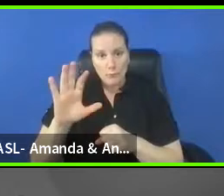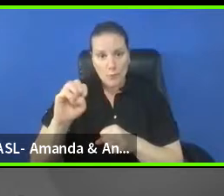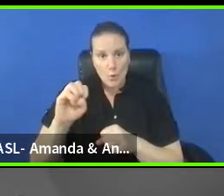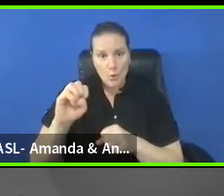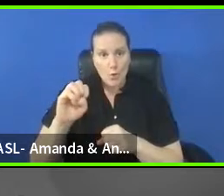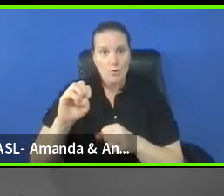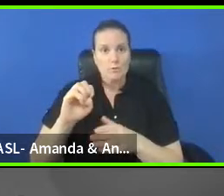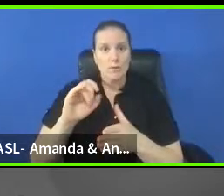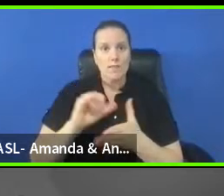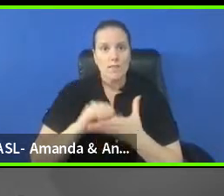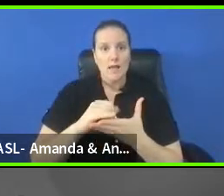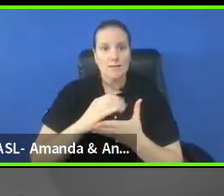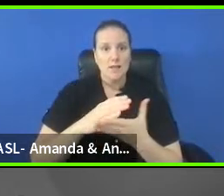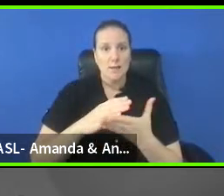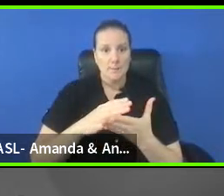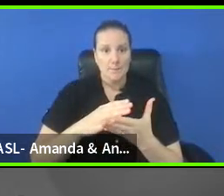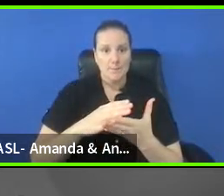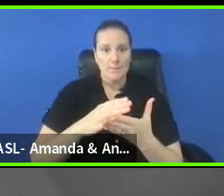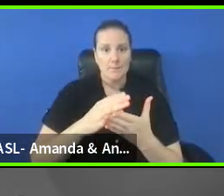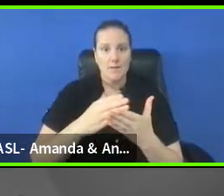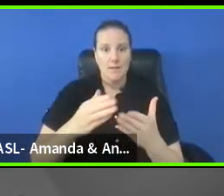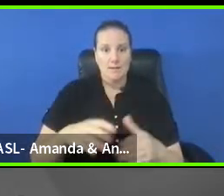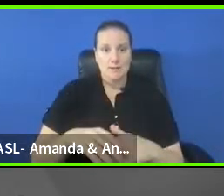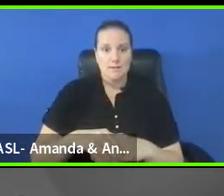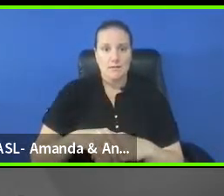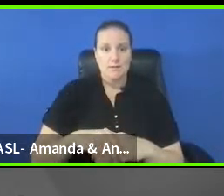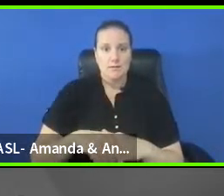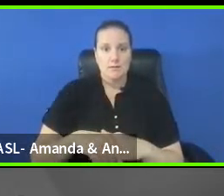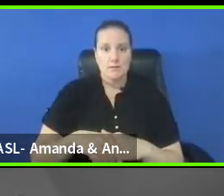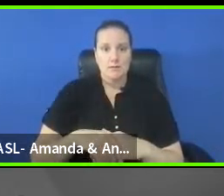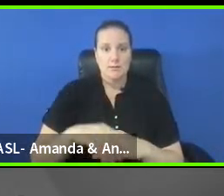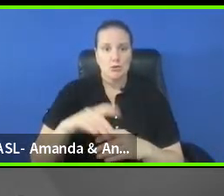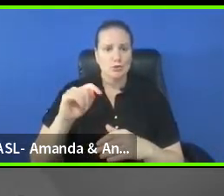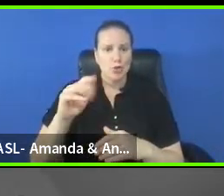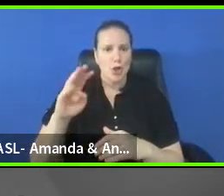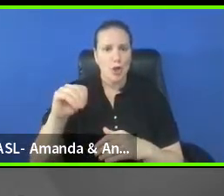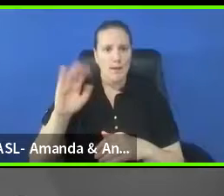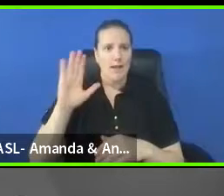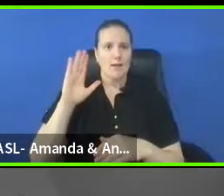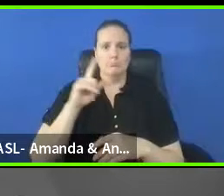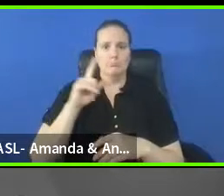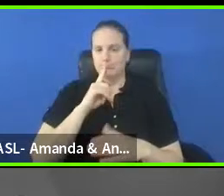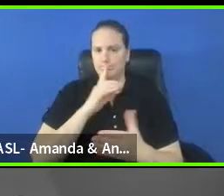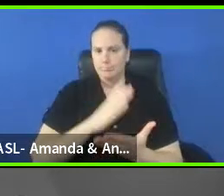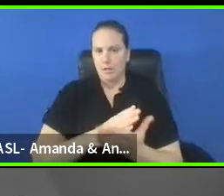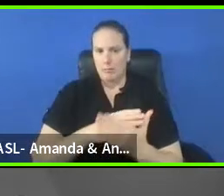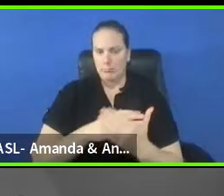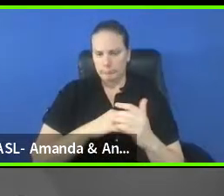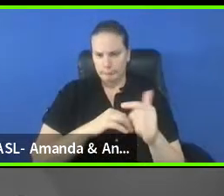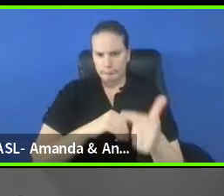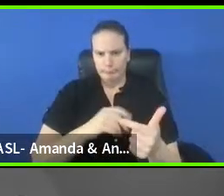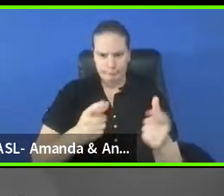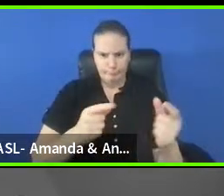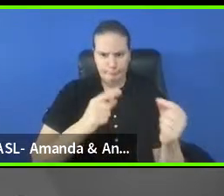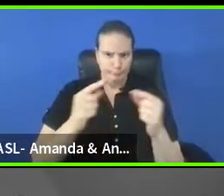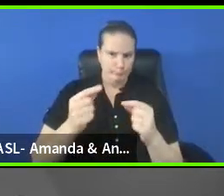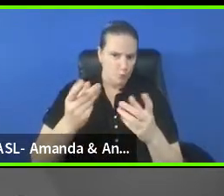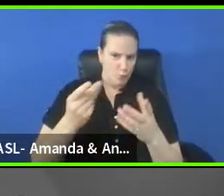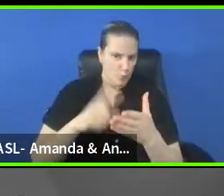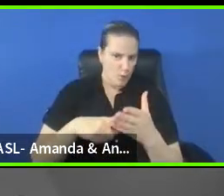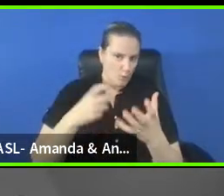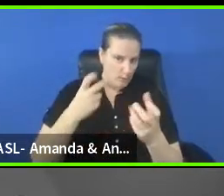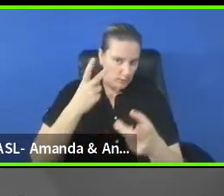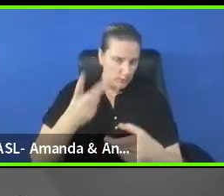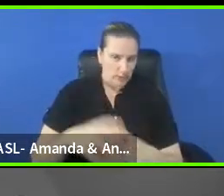things. But Tom, I see you have a hand up, so I'll stop and I'll let you guys tell us what you want to